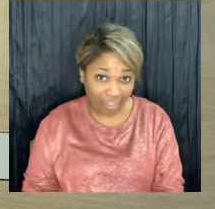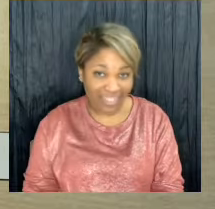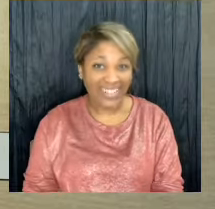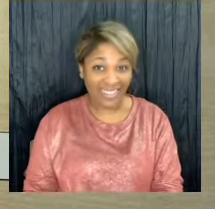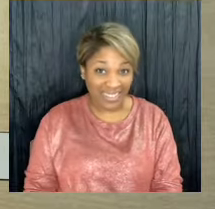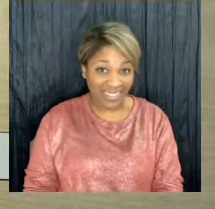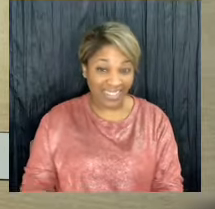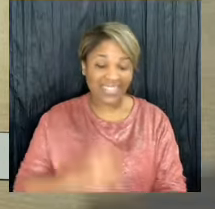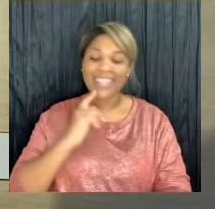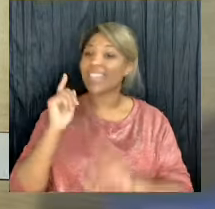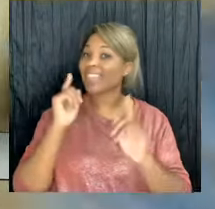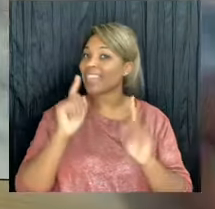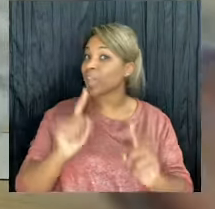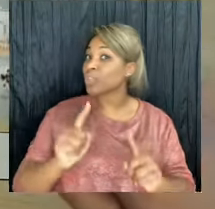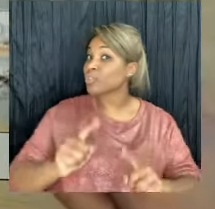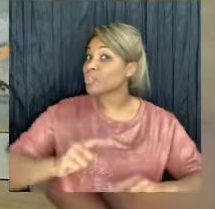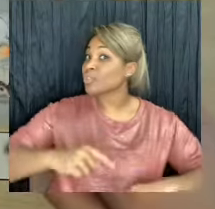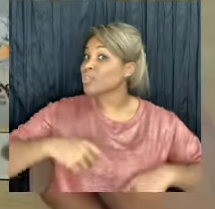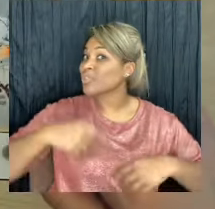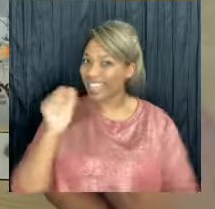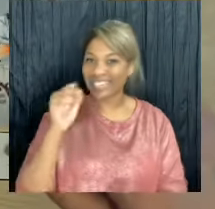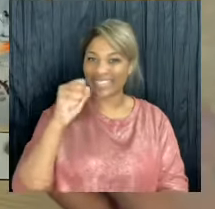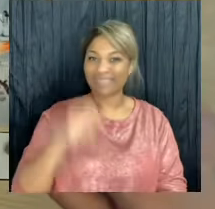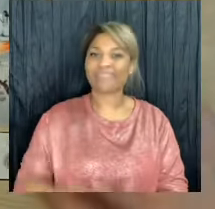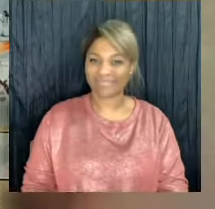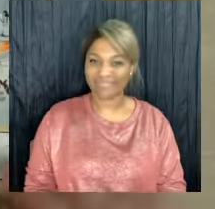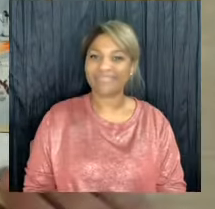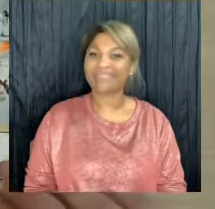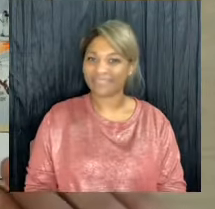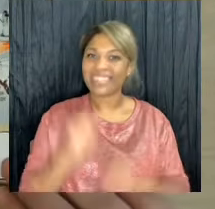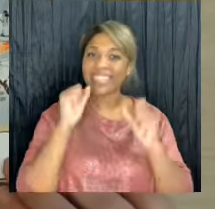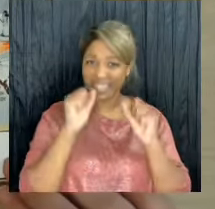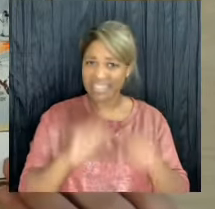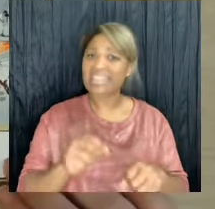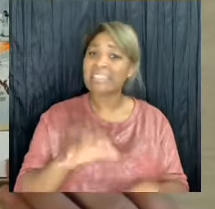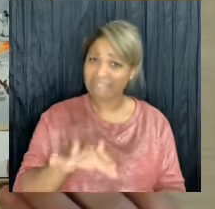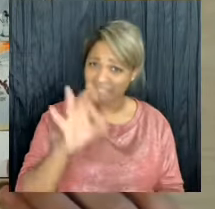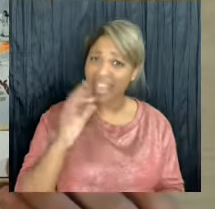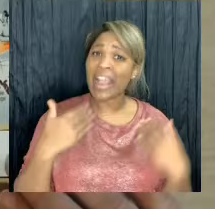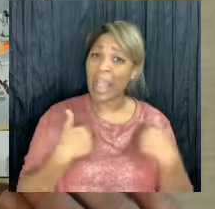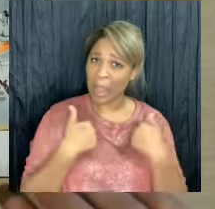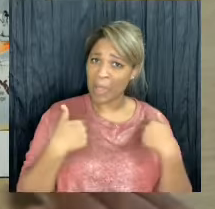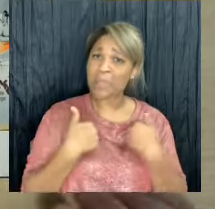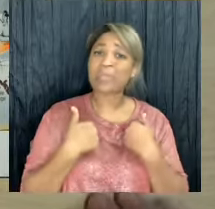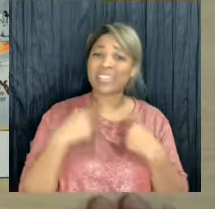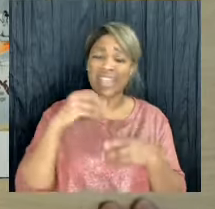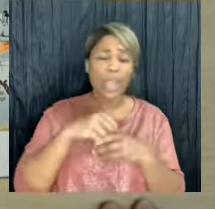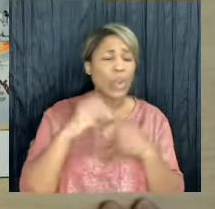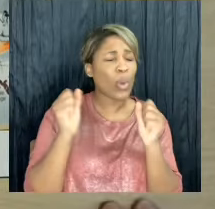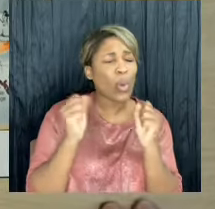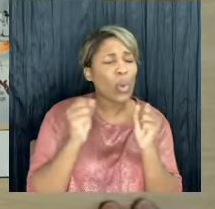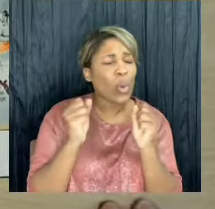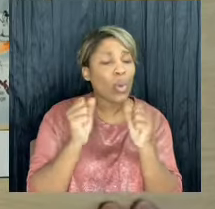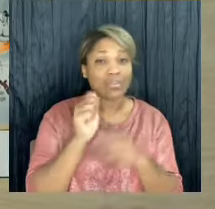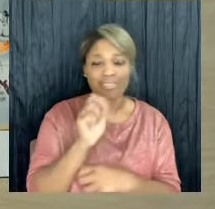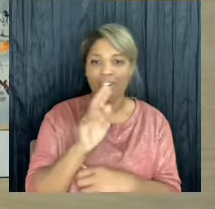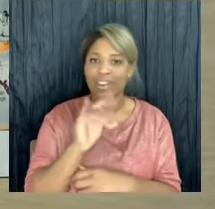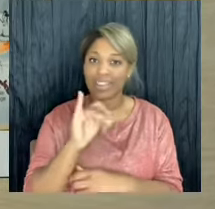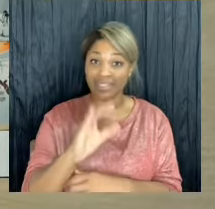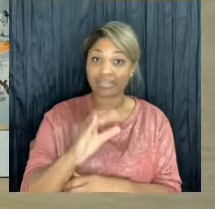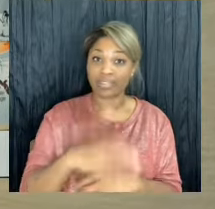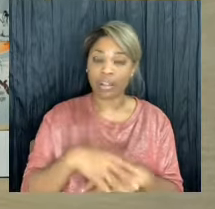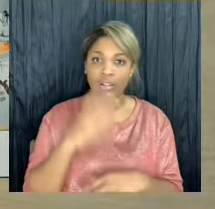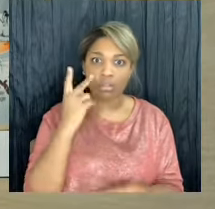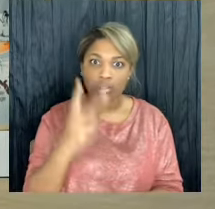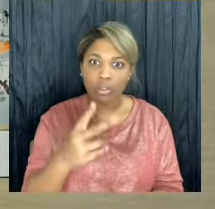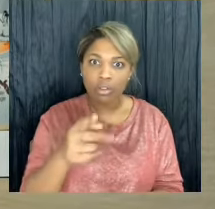The answer is yes. We can even find animals in the cold Arctic. Look at